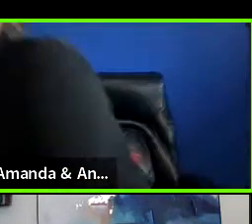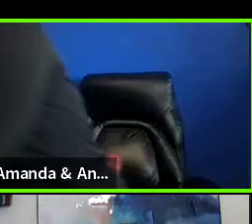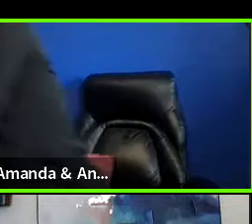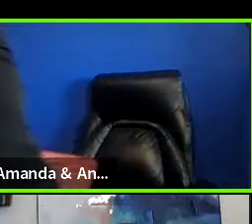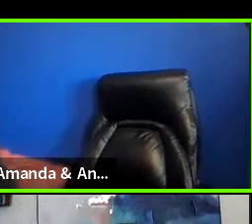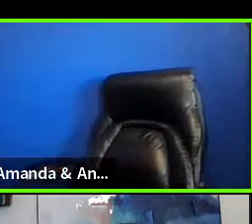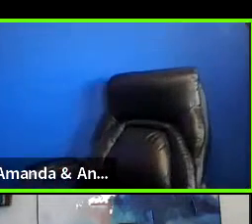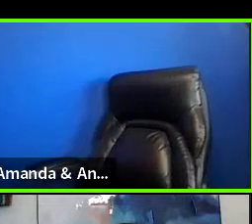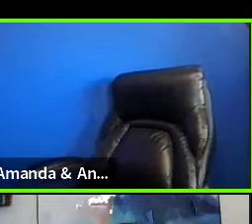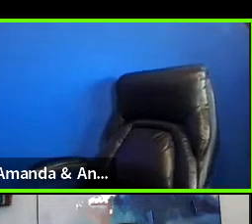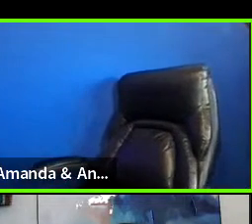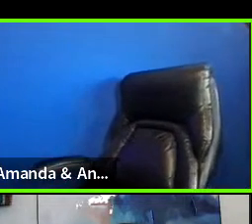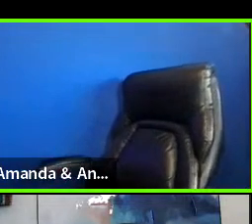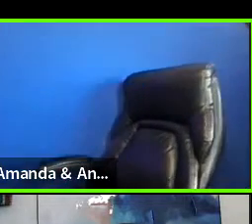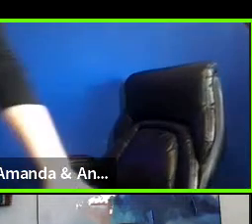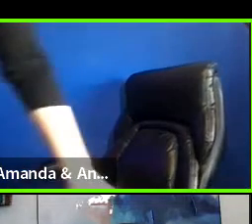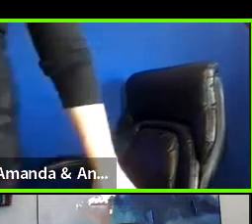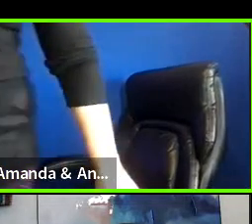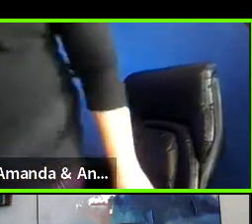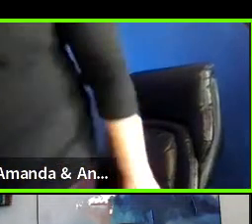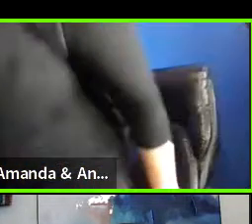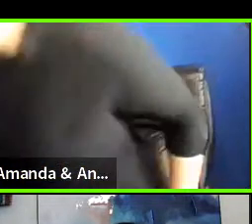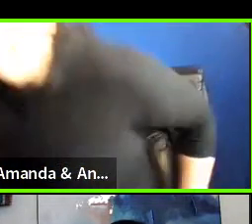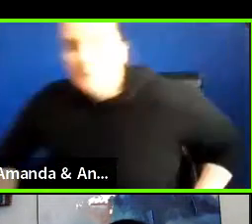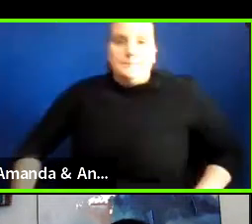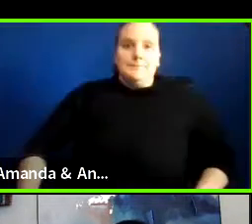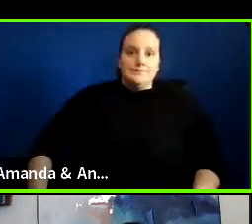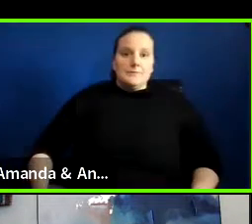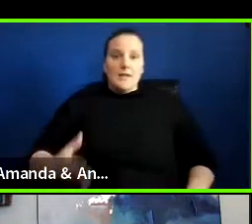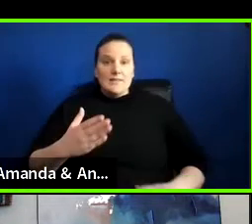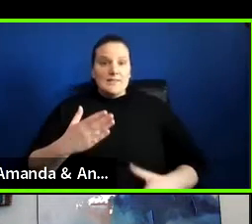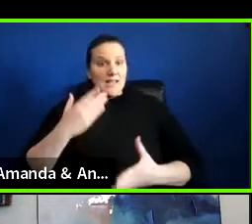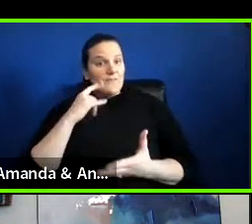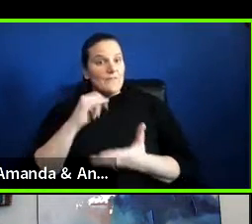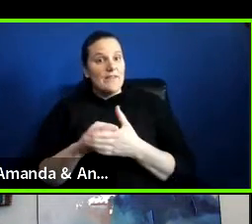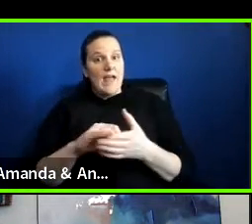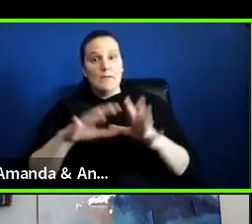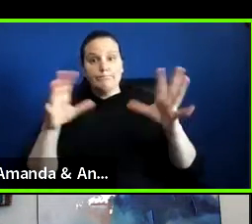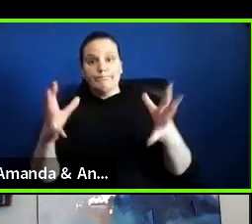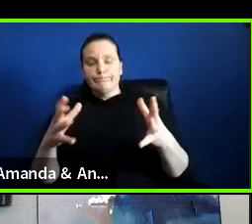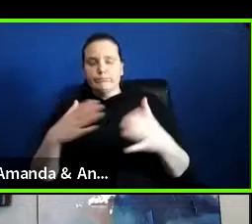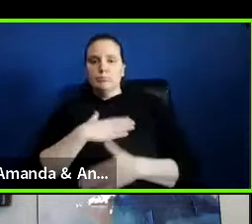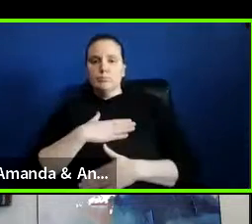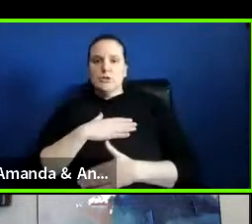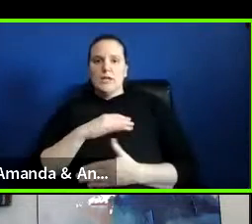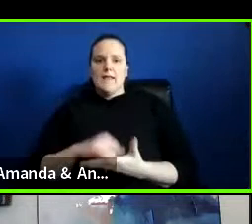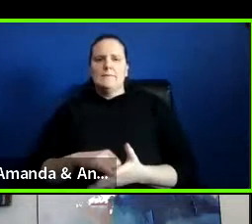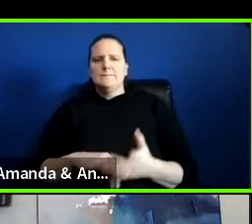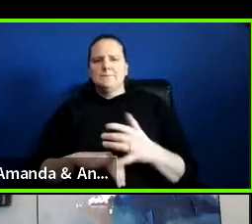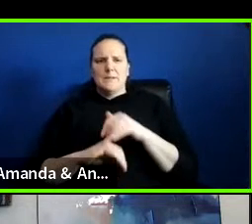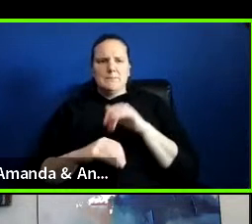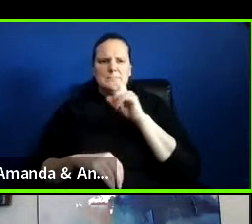And Zachary? Thanks for that overview. I appreciate it. I'm not sure I quite have the